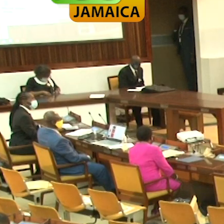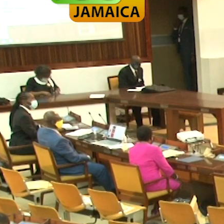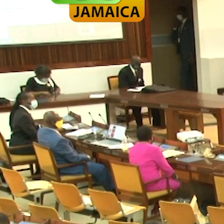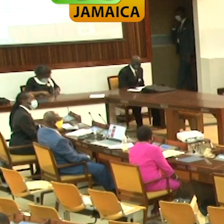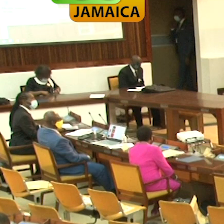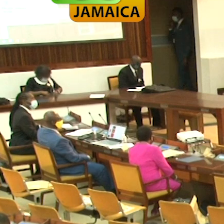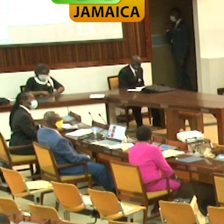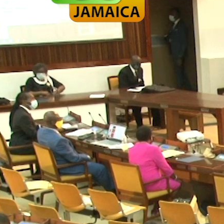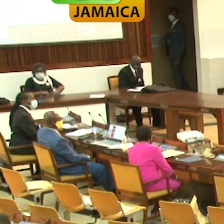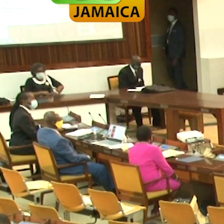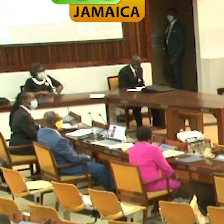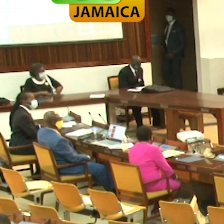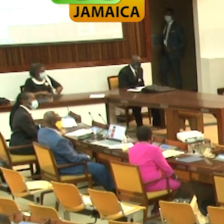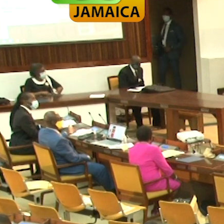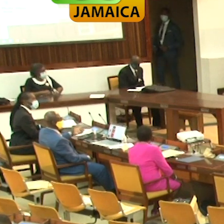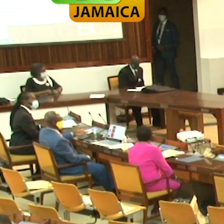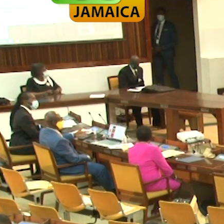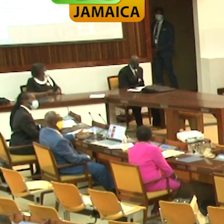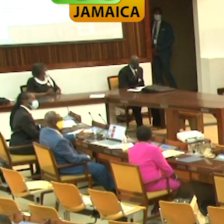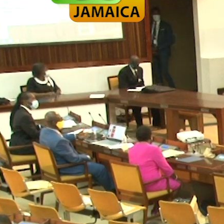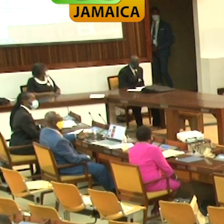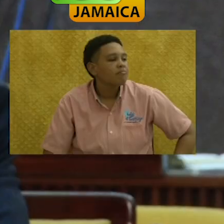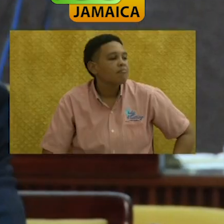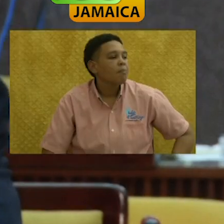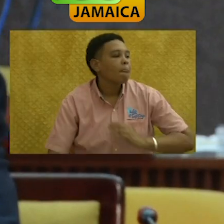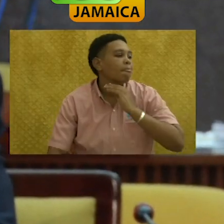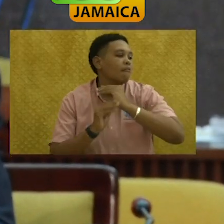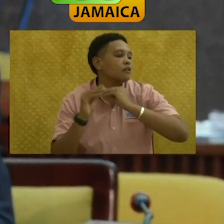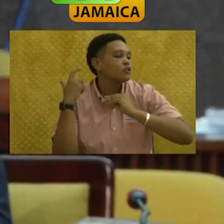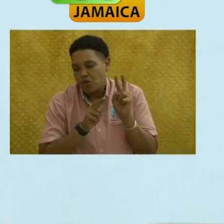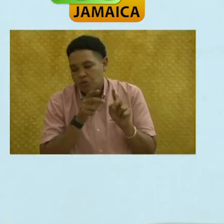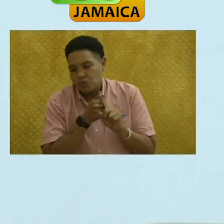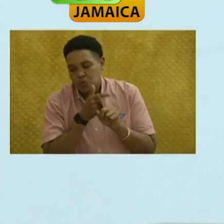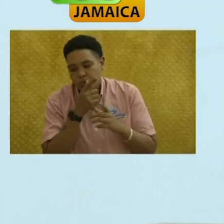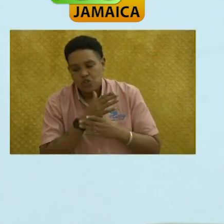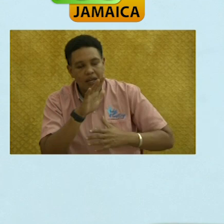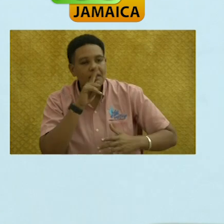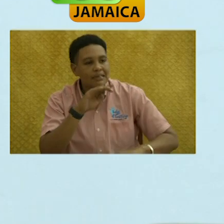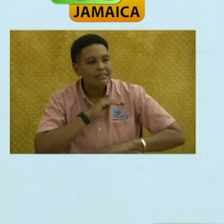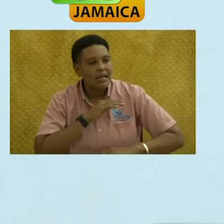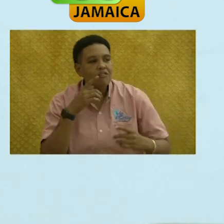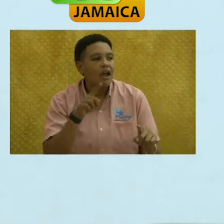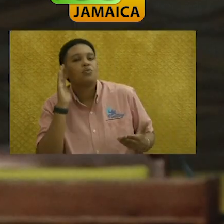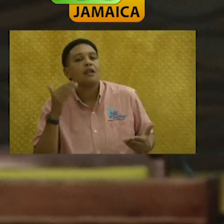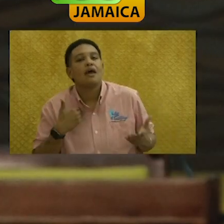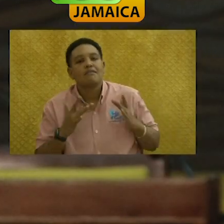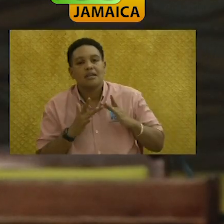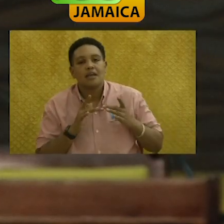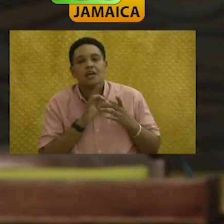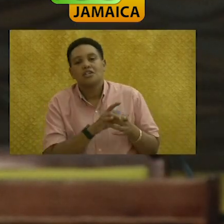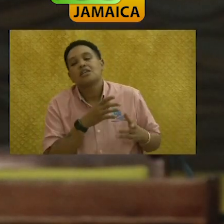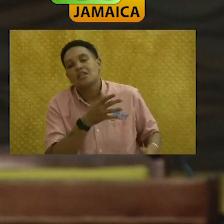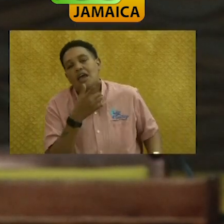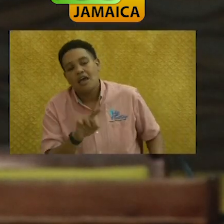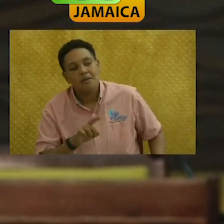A round of applause for the nation's leading men from their female counterparts in Parliament on Tuesday. We